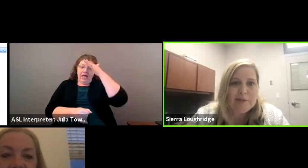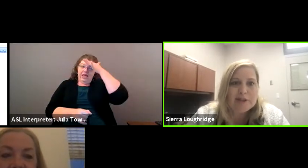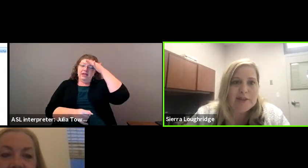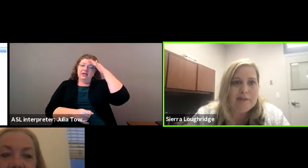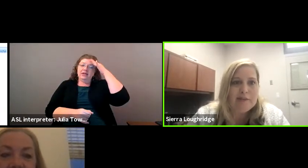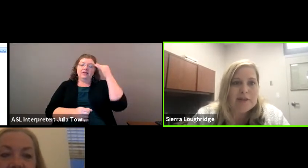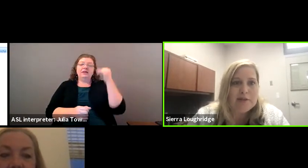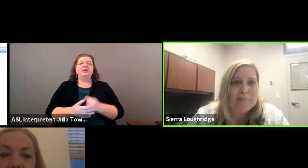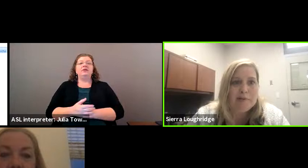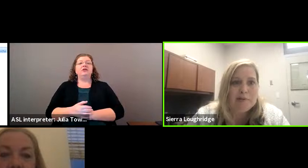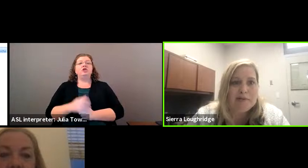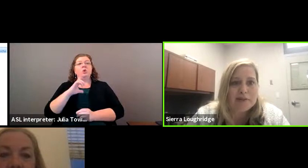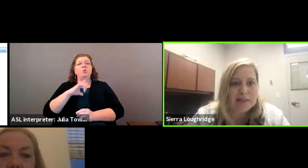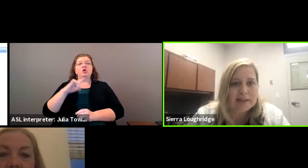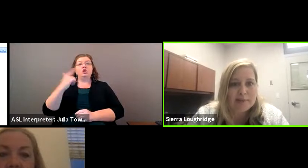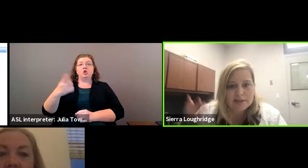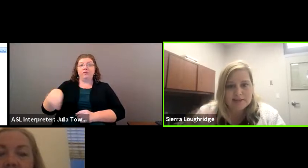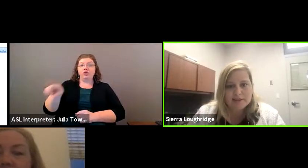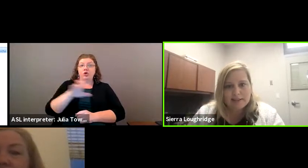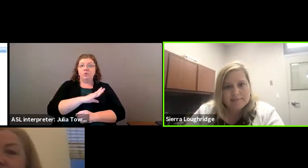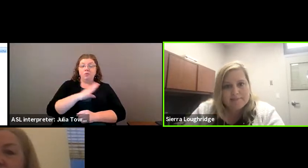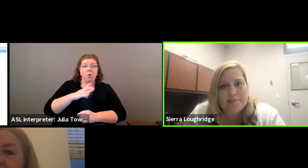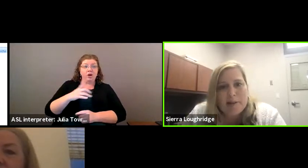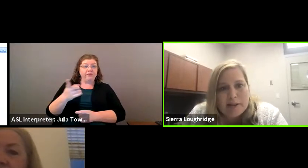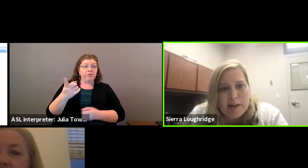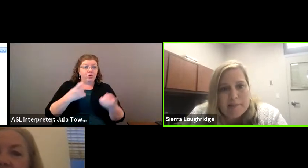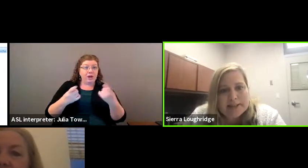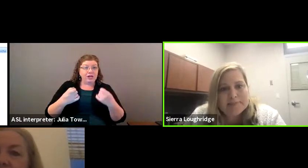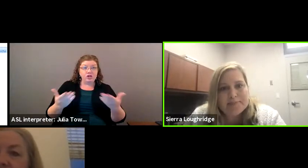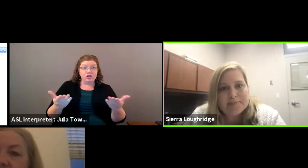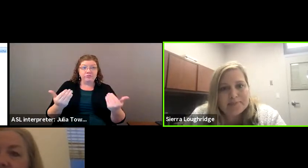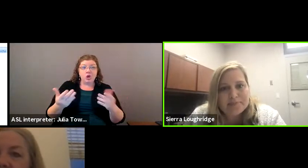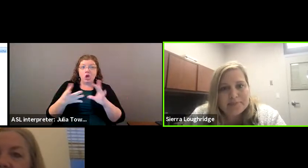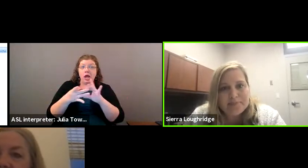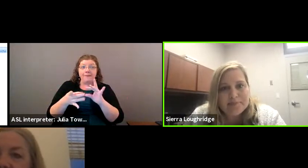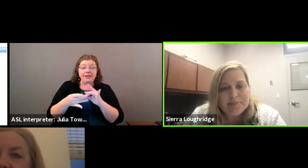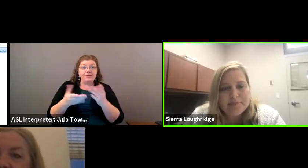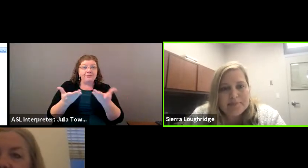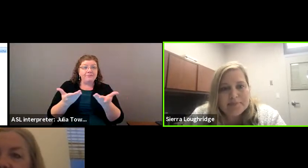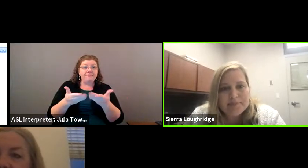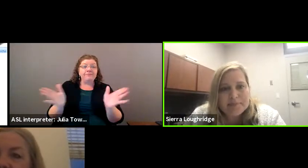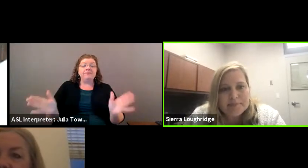So we will turn it over to you, board, for questions and public comments.